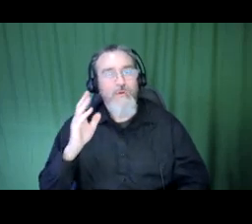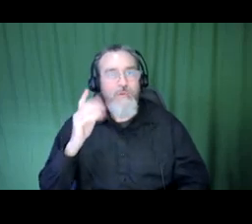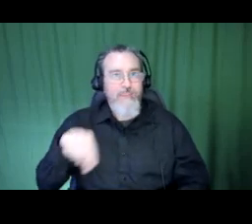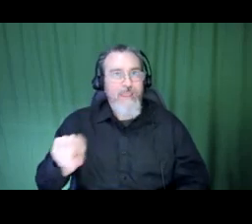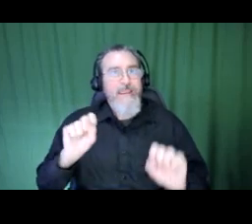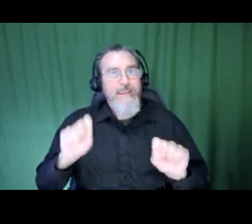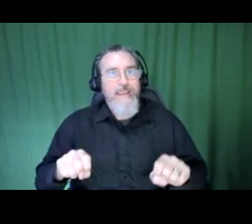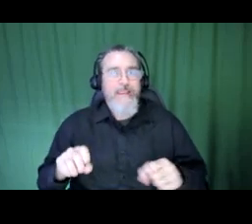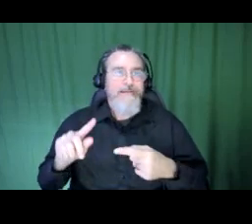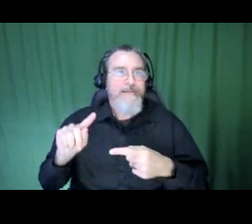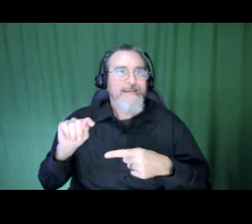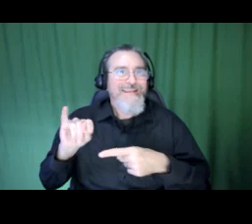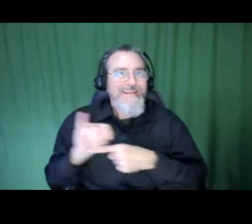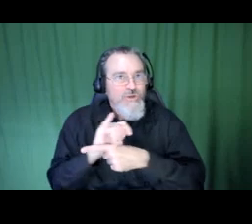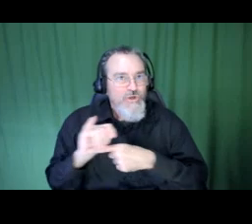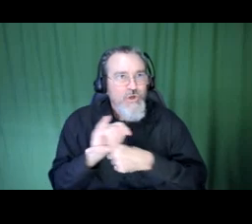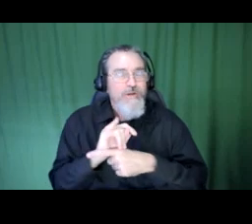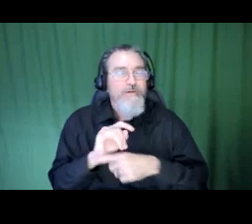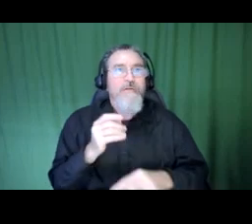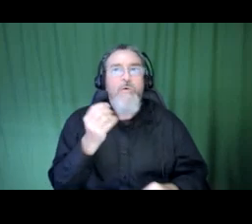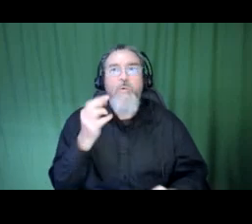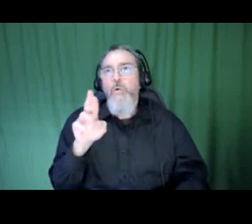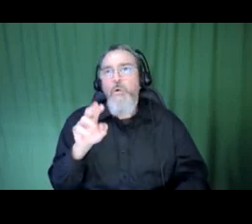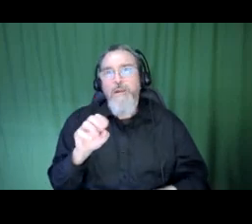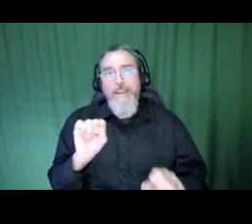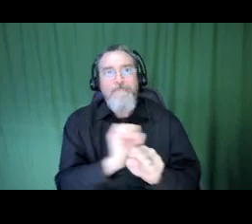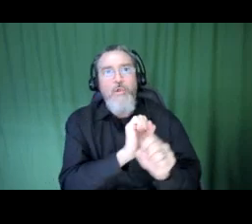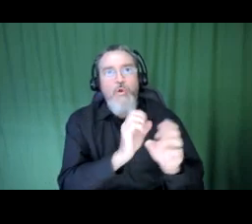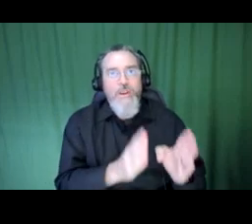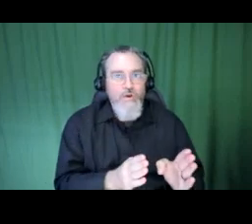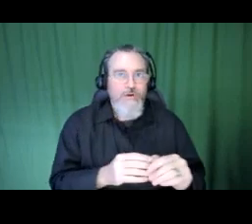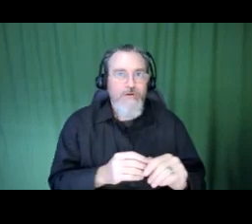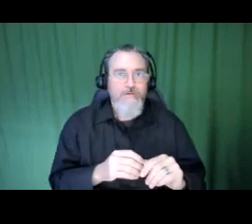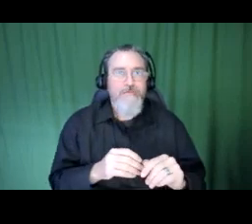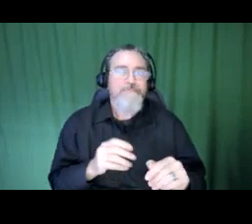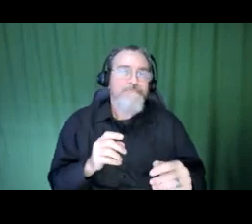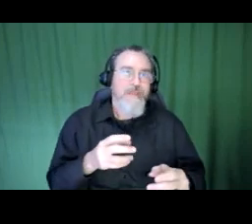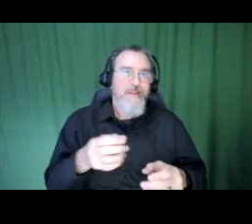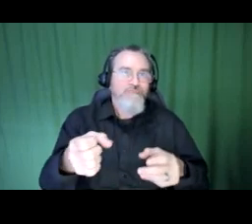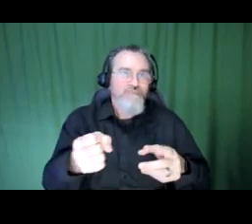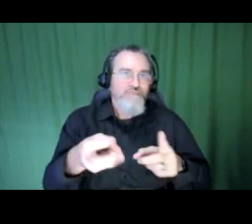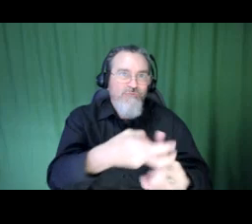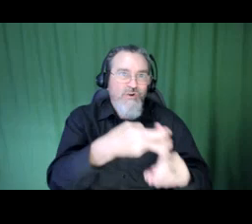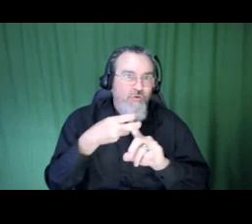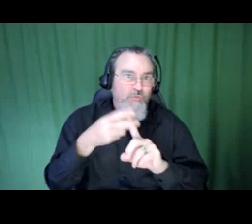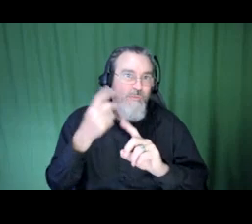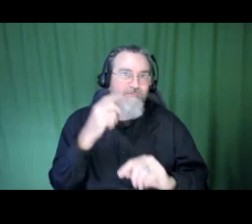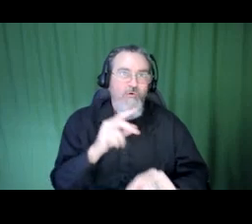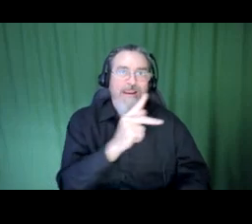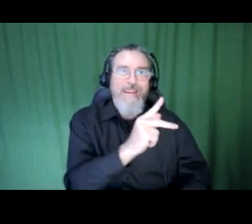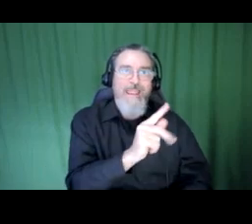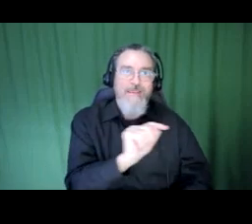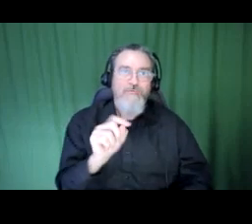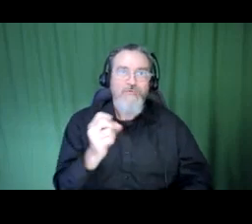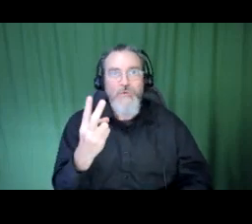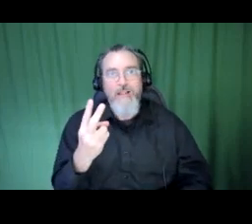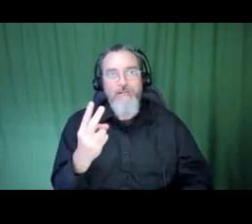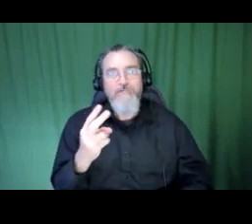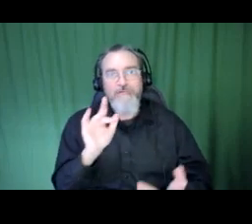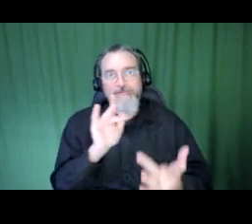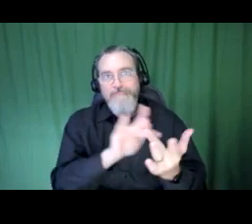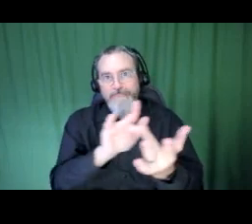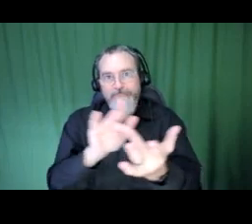employers, as partners in recruitment and K-12 outreach. The other employer